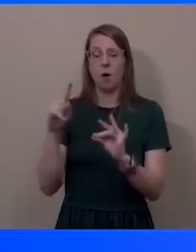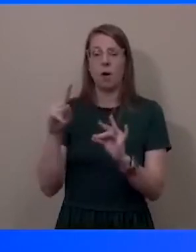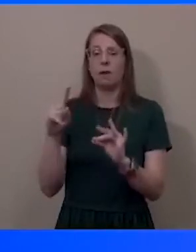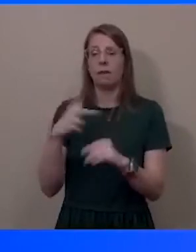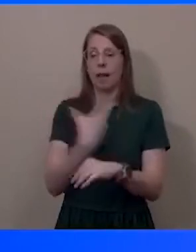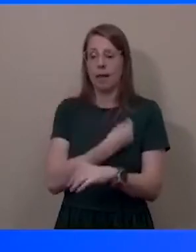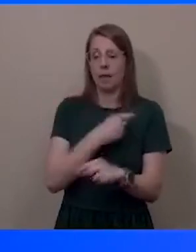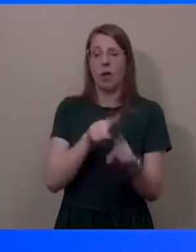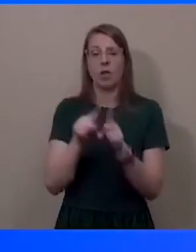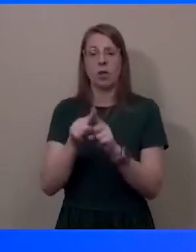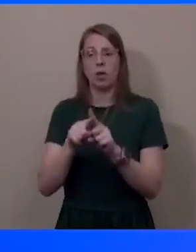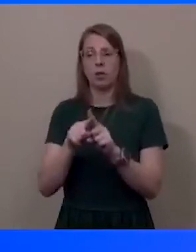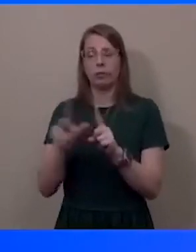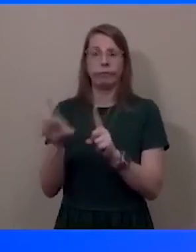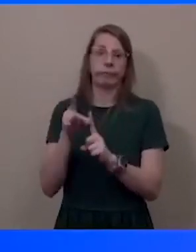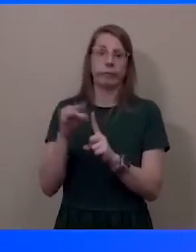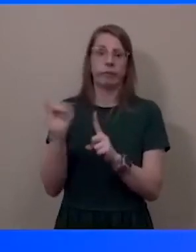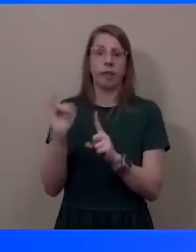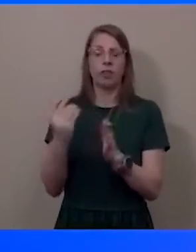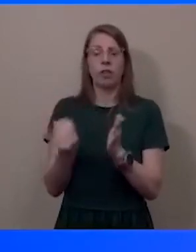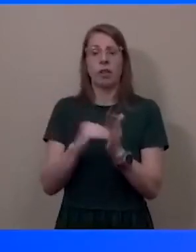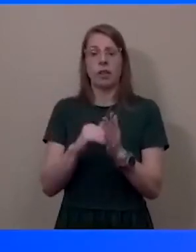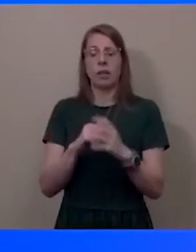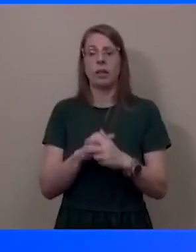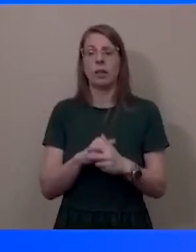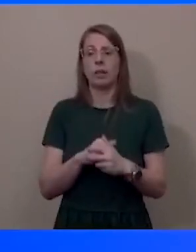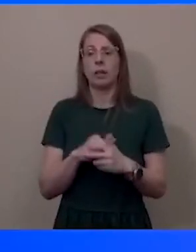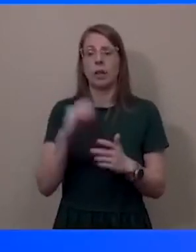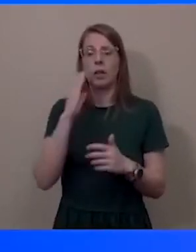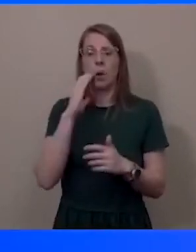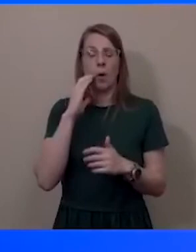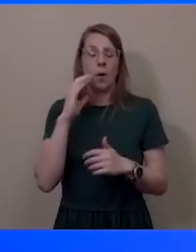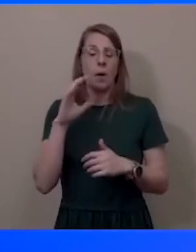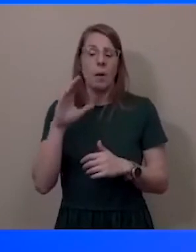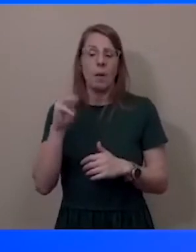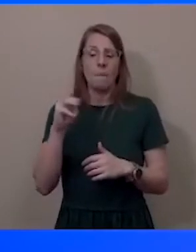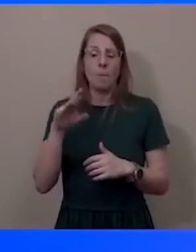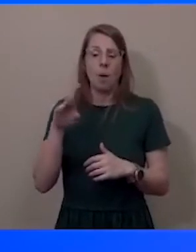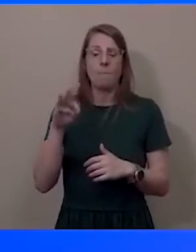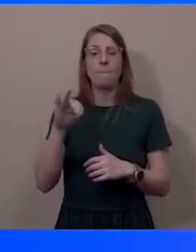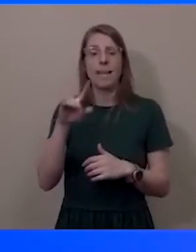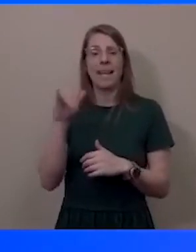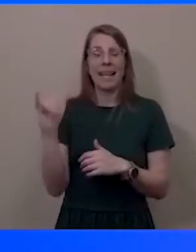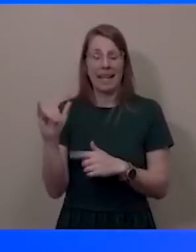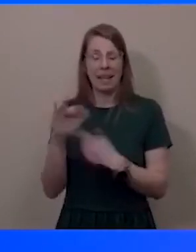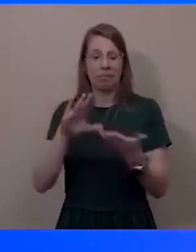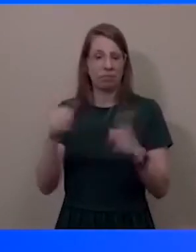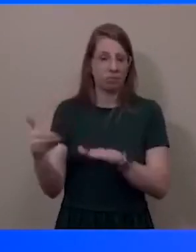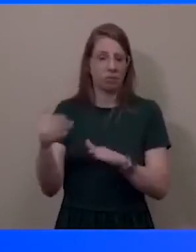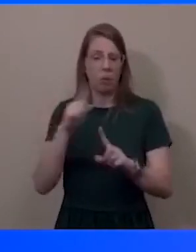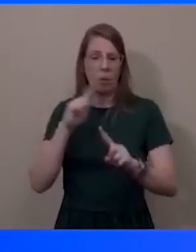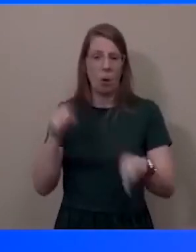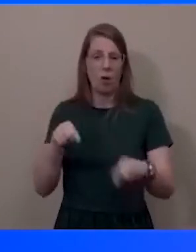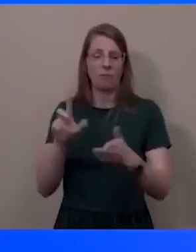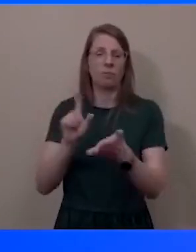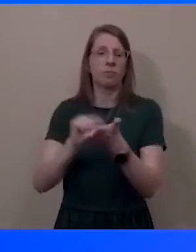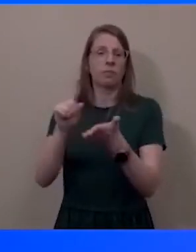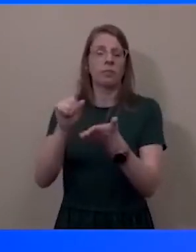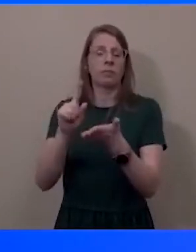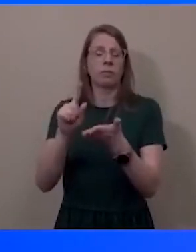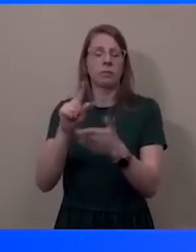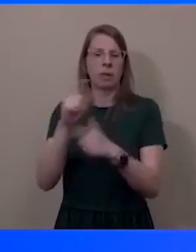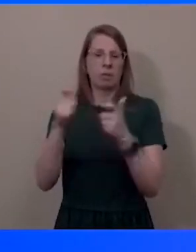know that a week ago, Morbidity and Mortality Report, which is one of the CDC publications, published a large